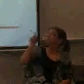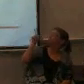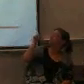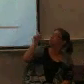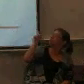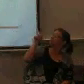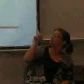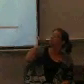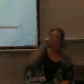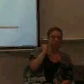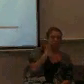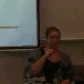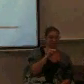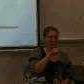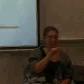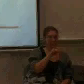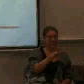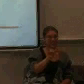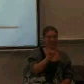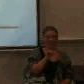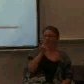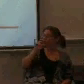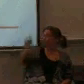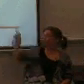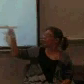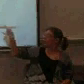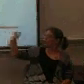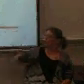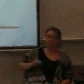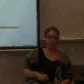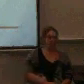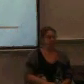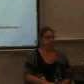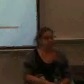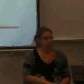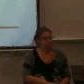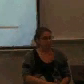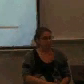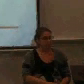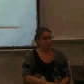staph infection, that's microscopically what it looks like, that sheet of cells.